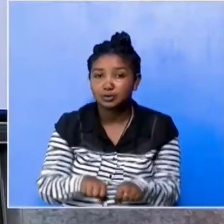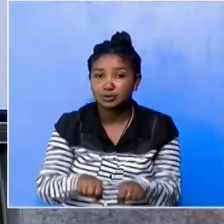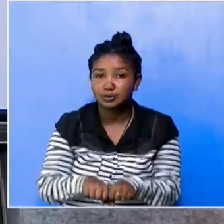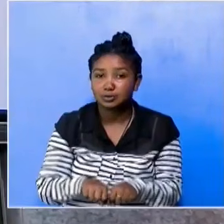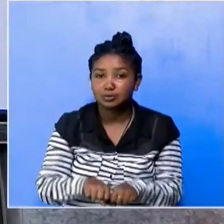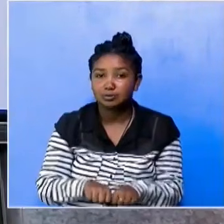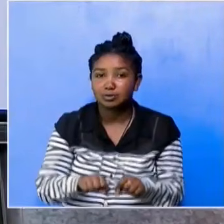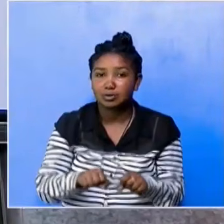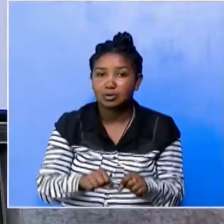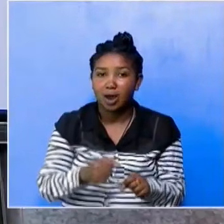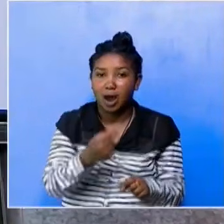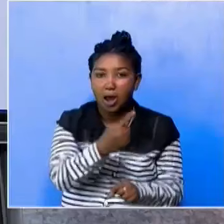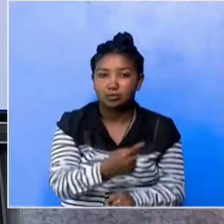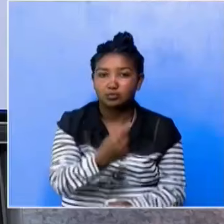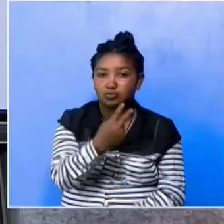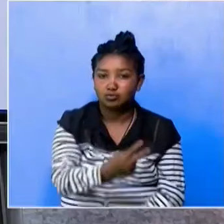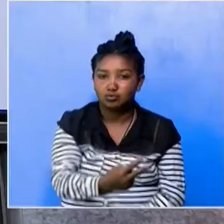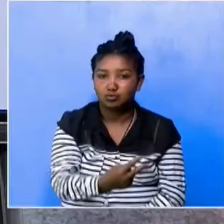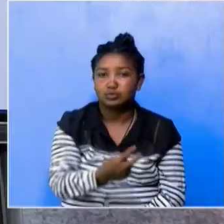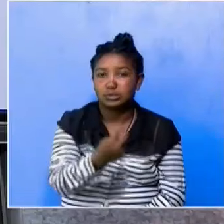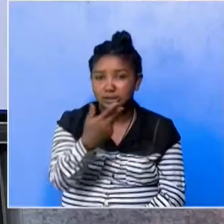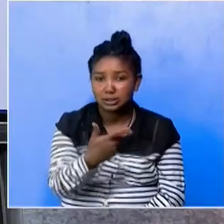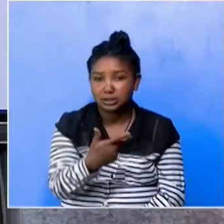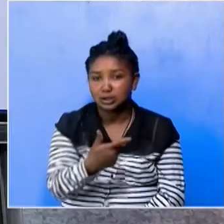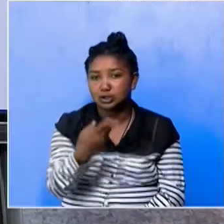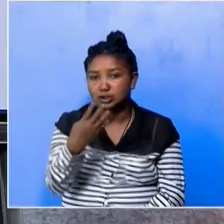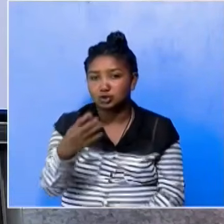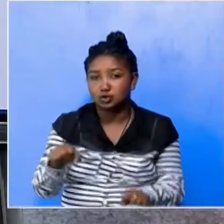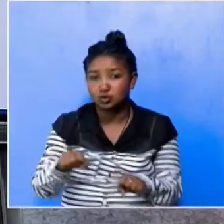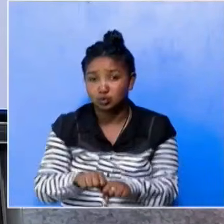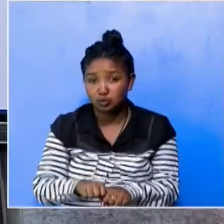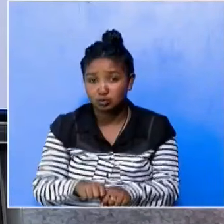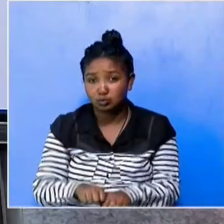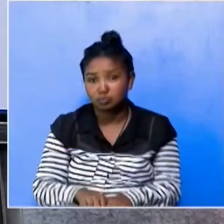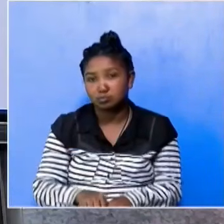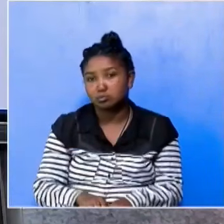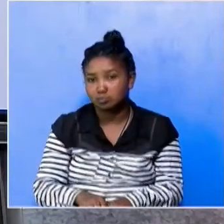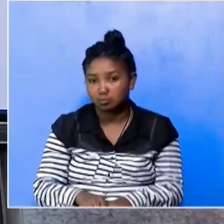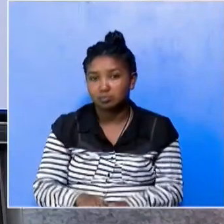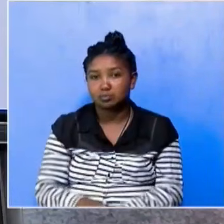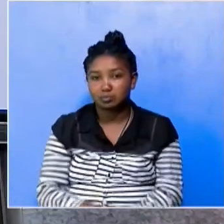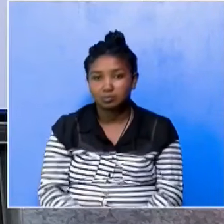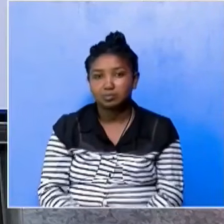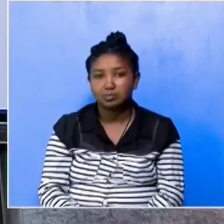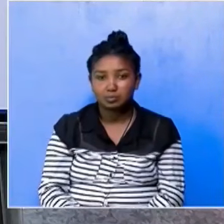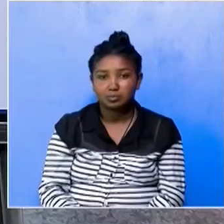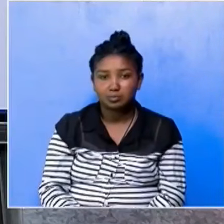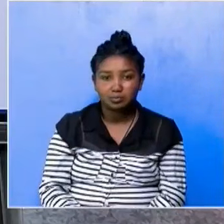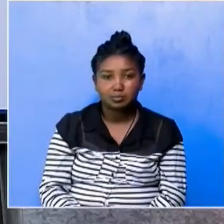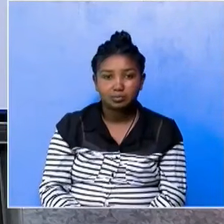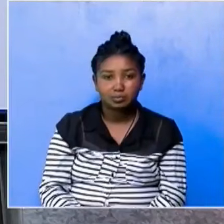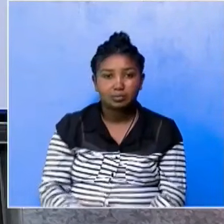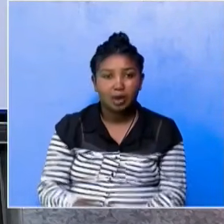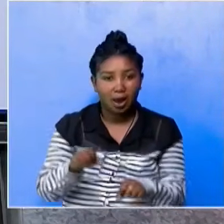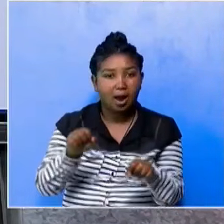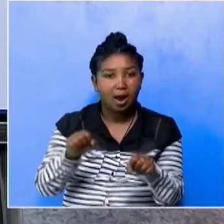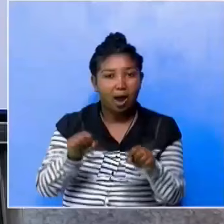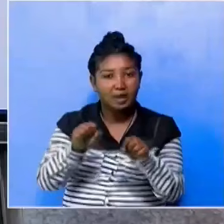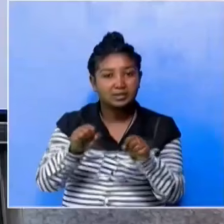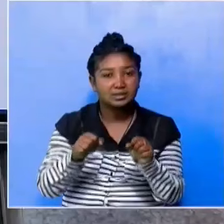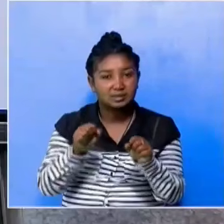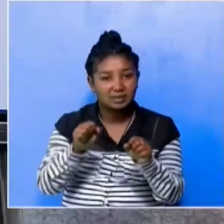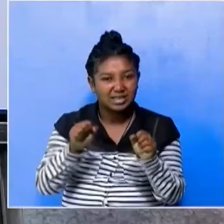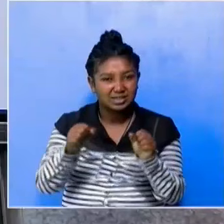Shoes. 1 shoes, 2 shoes. Here is S because it shows